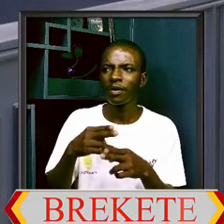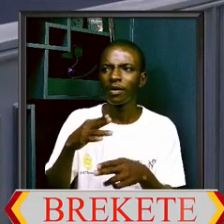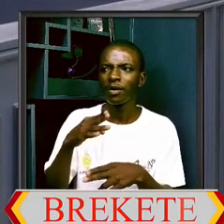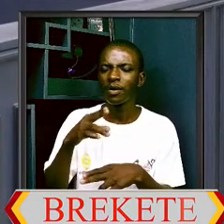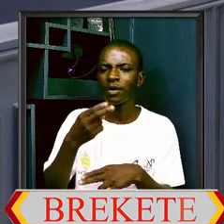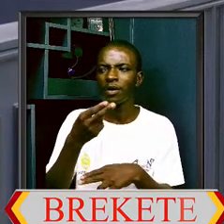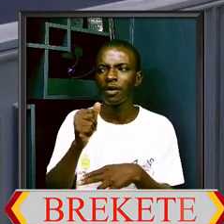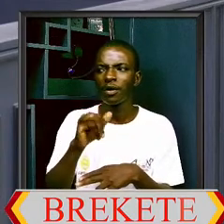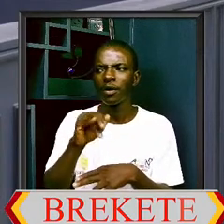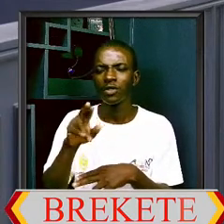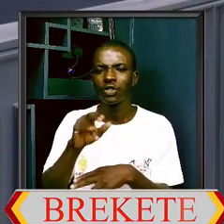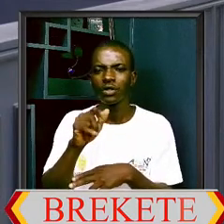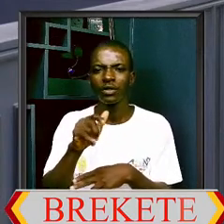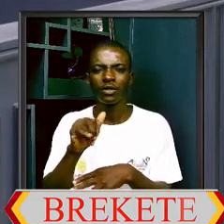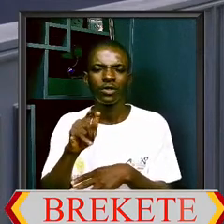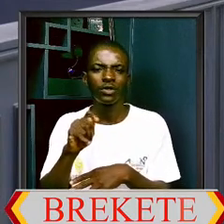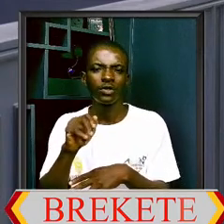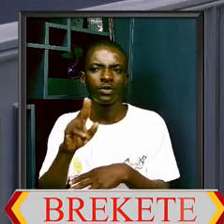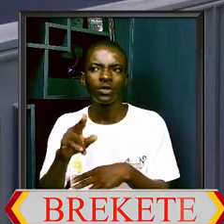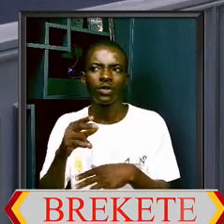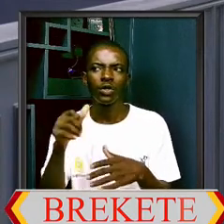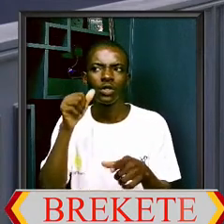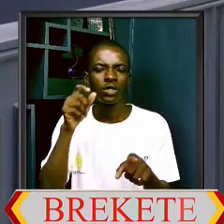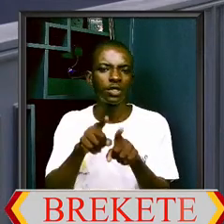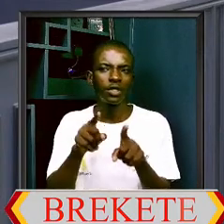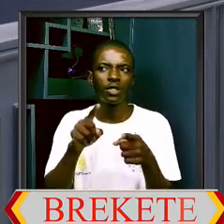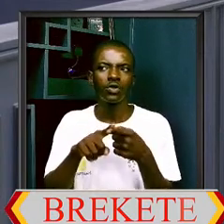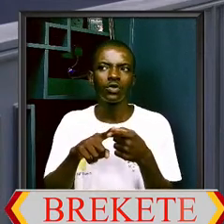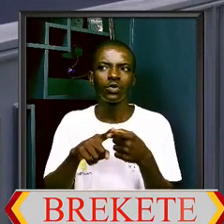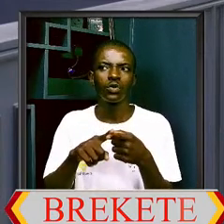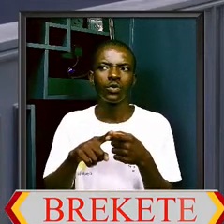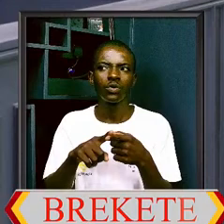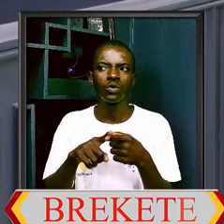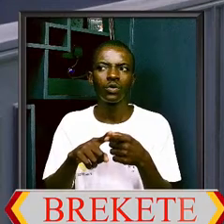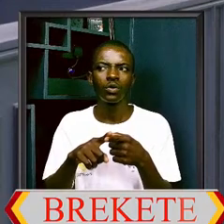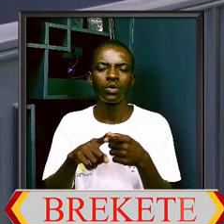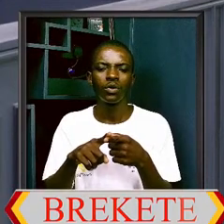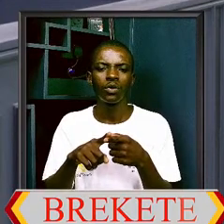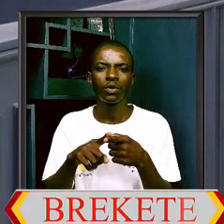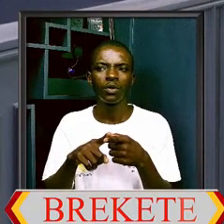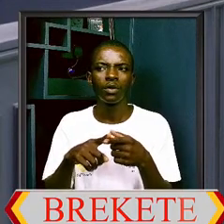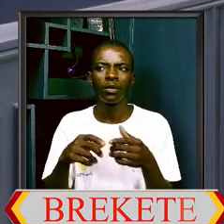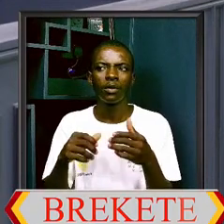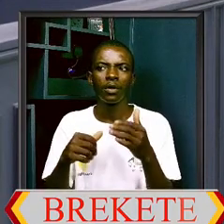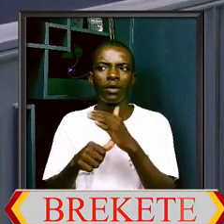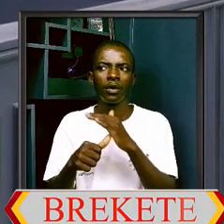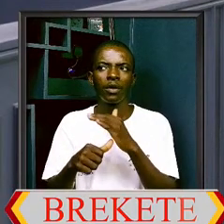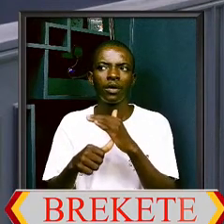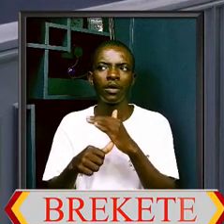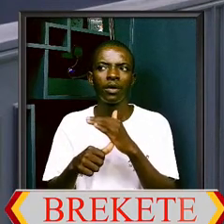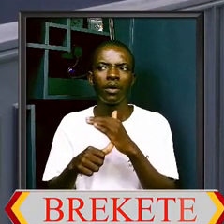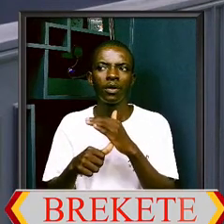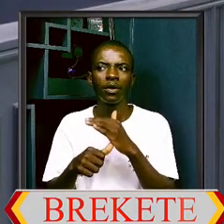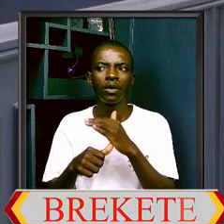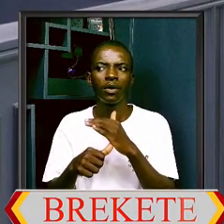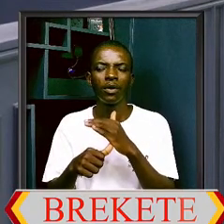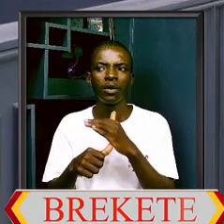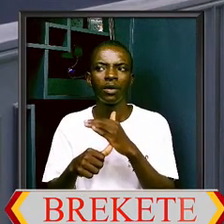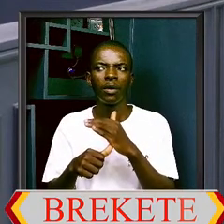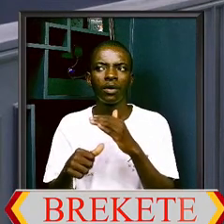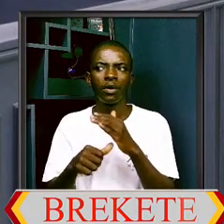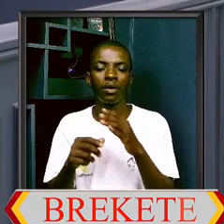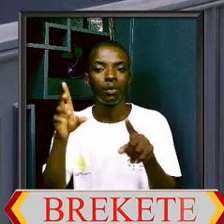I'm by name sir you are the sister to yes he's my immediate brother younger the one following